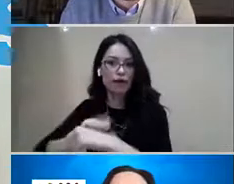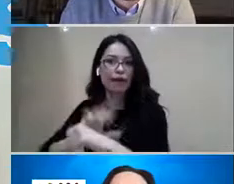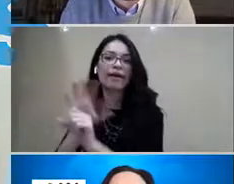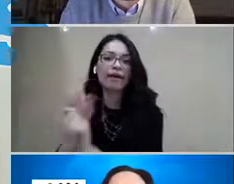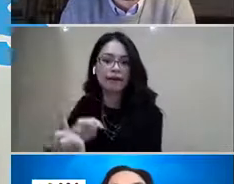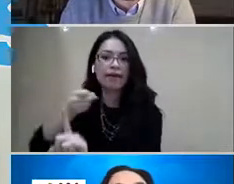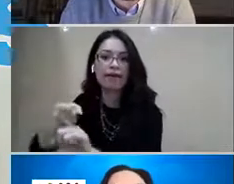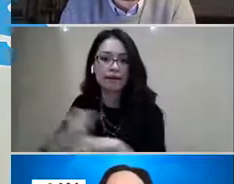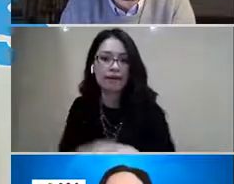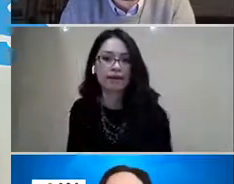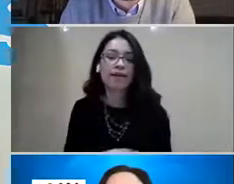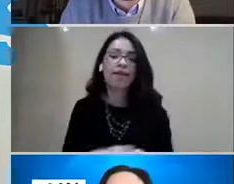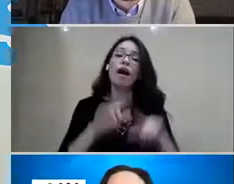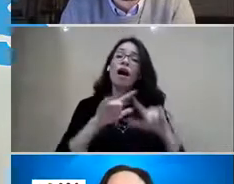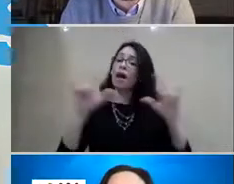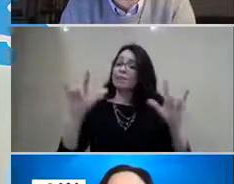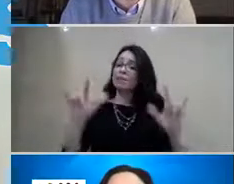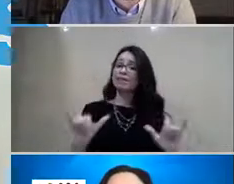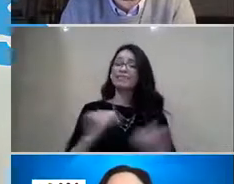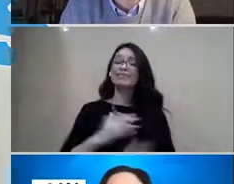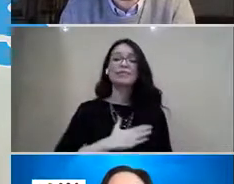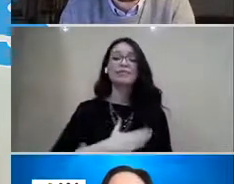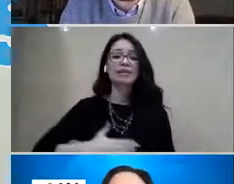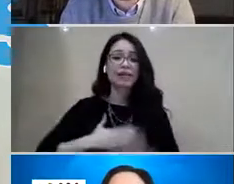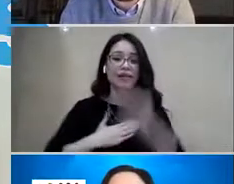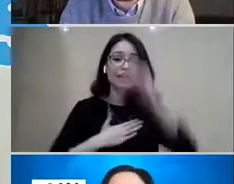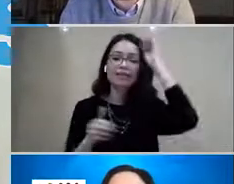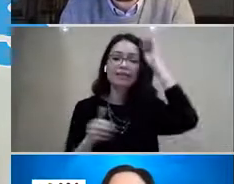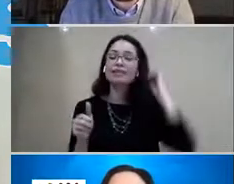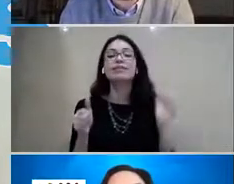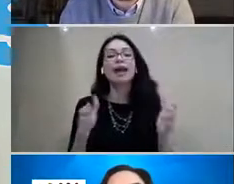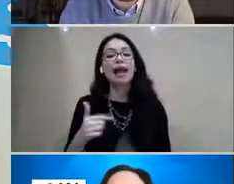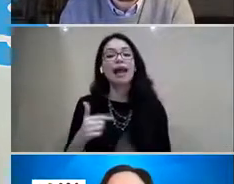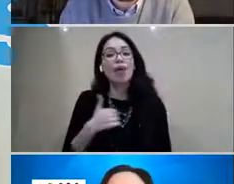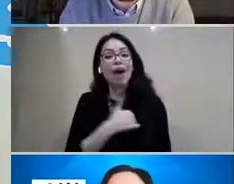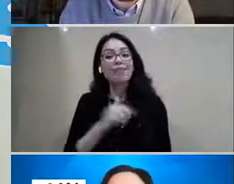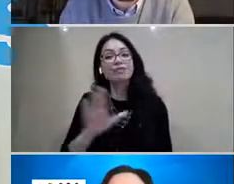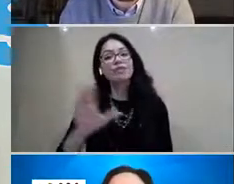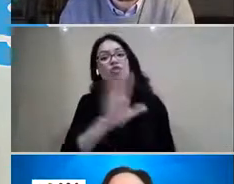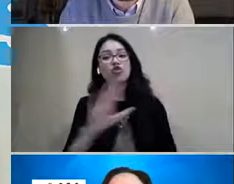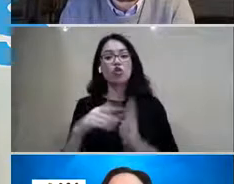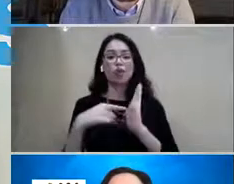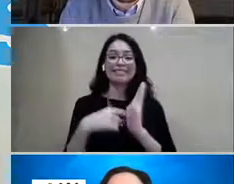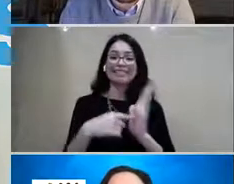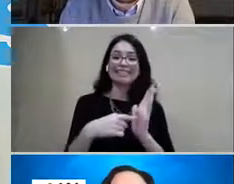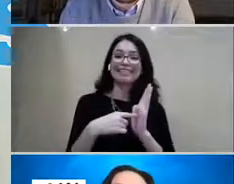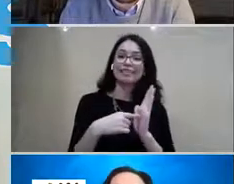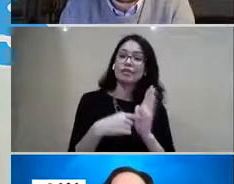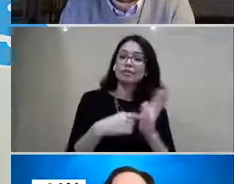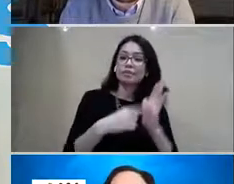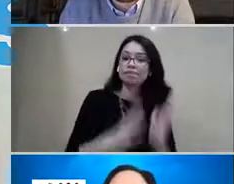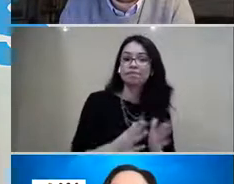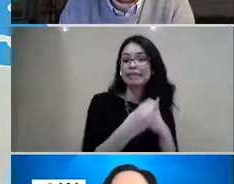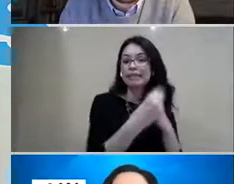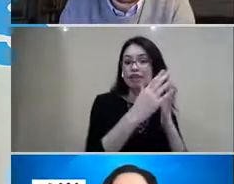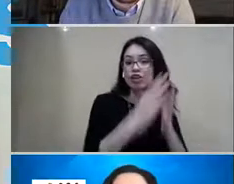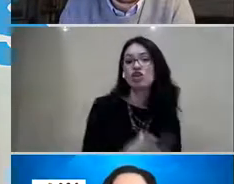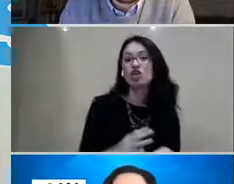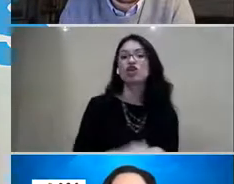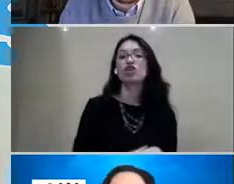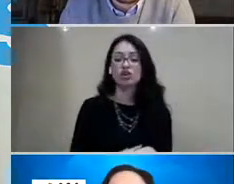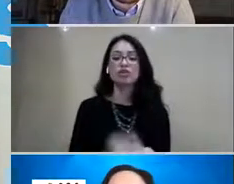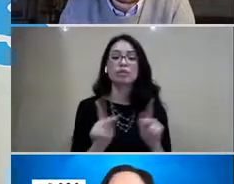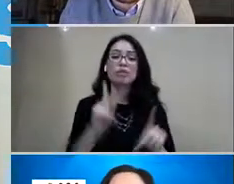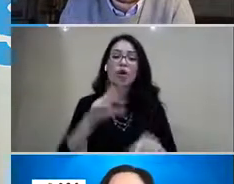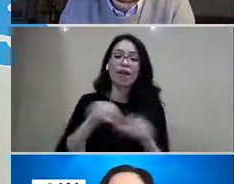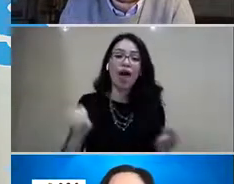simultaneously, please hold us, your elected officials, your district leaders, accountable to maintaining and providing a high quality education